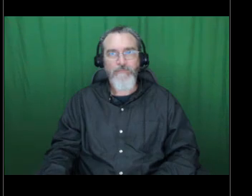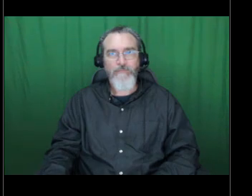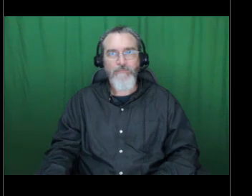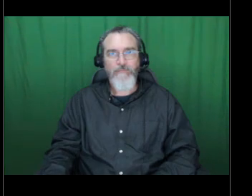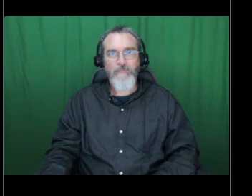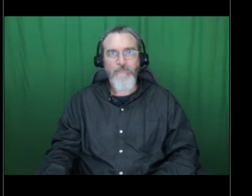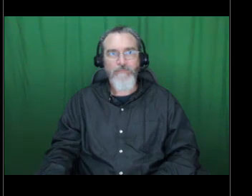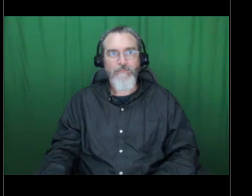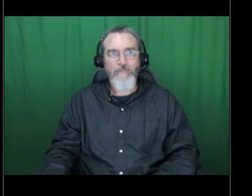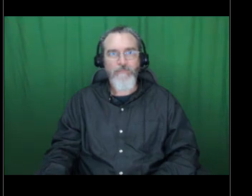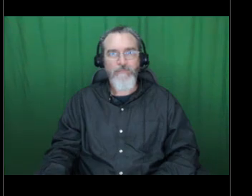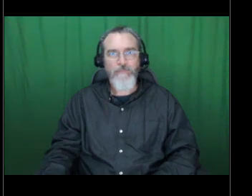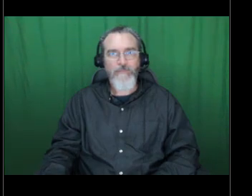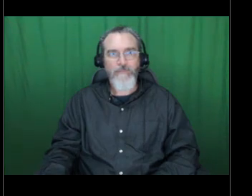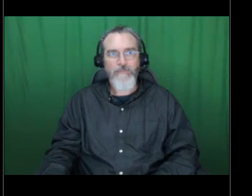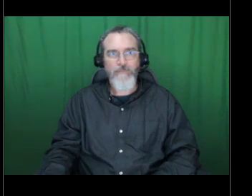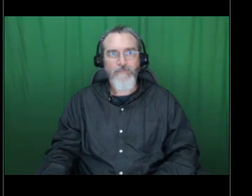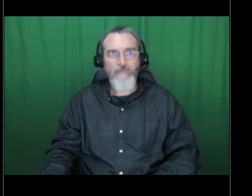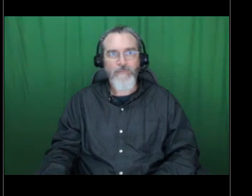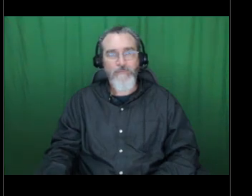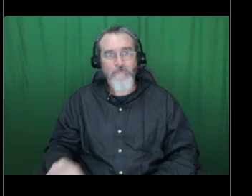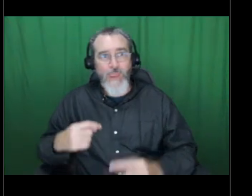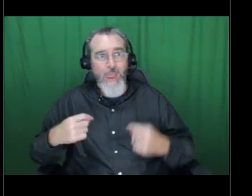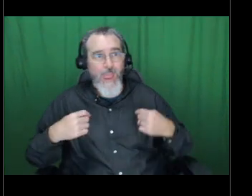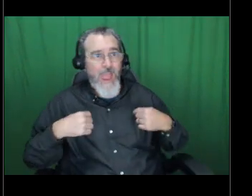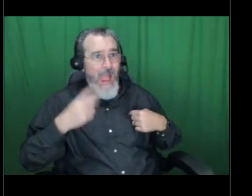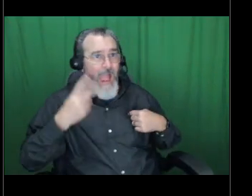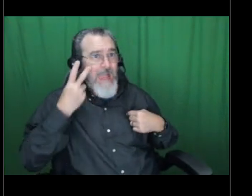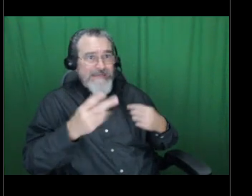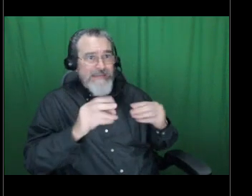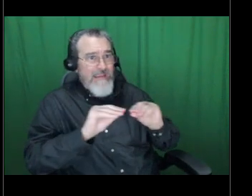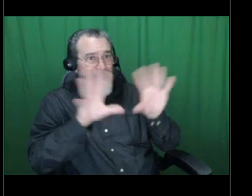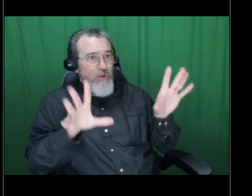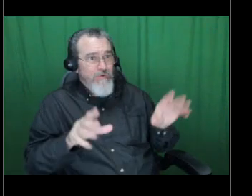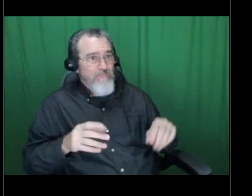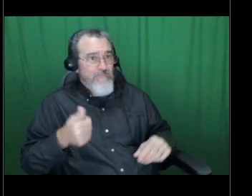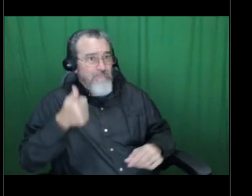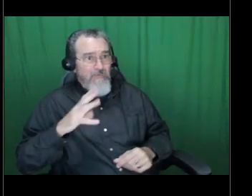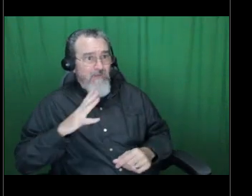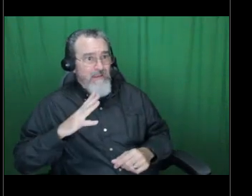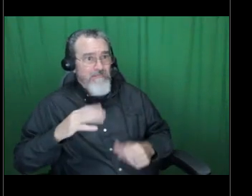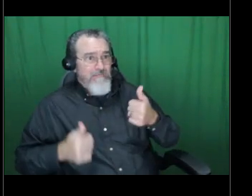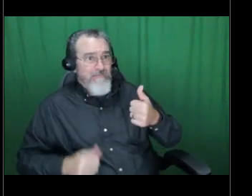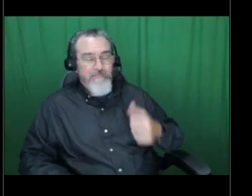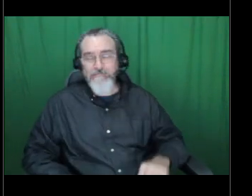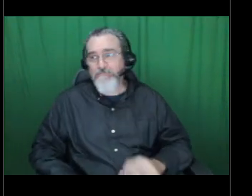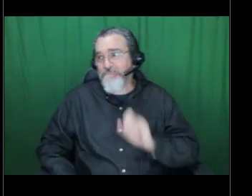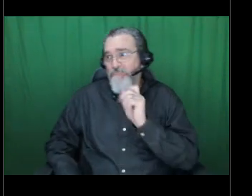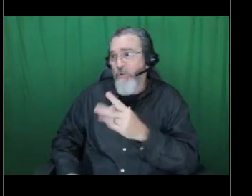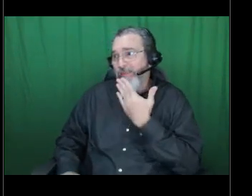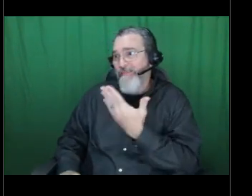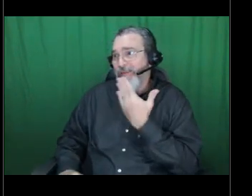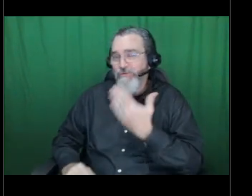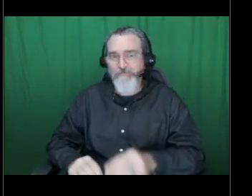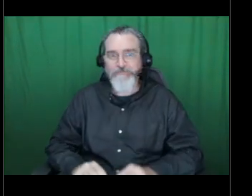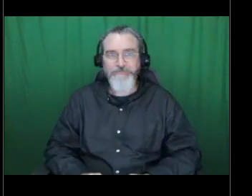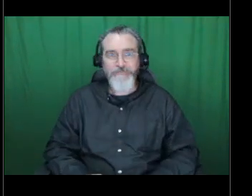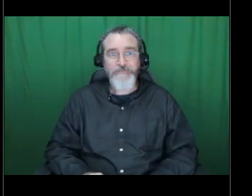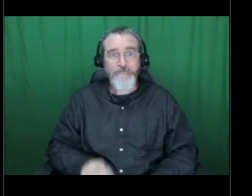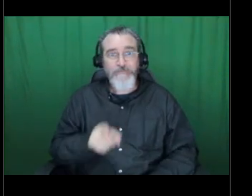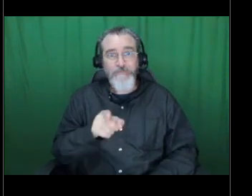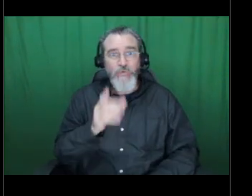He's coming across on my screen, Crystal. Okay, wonderful. Thank you, Michael. Okay, so you will see at the top, it will